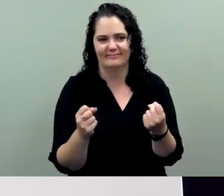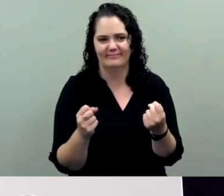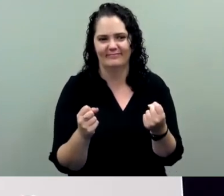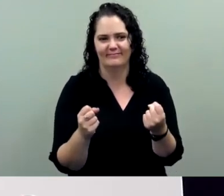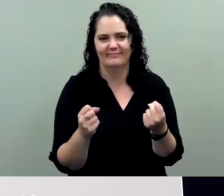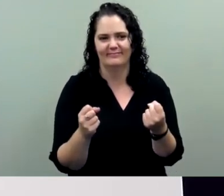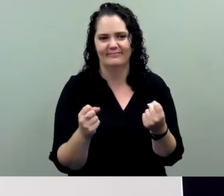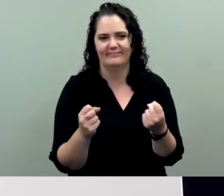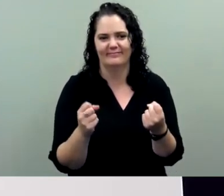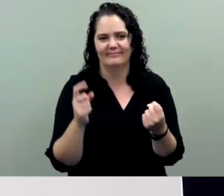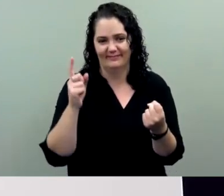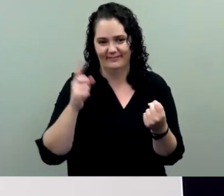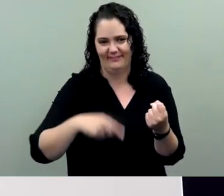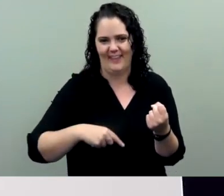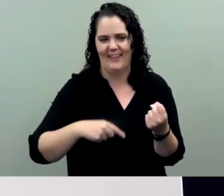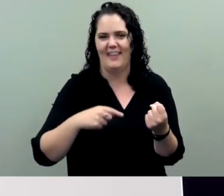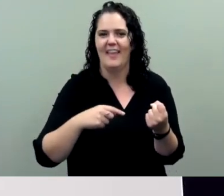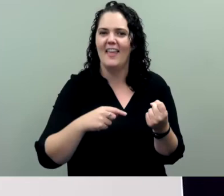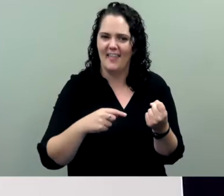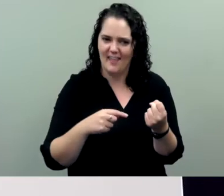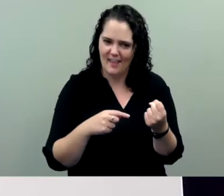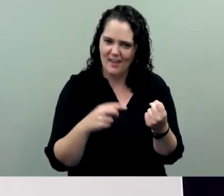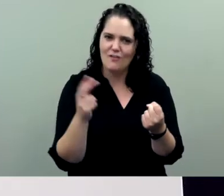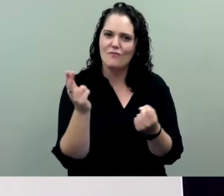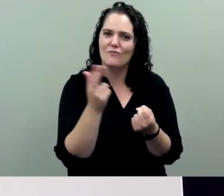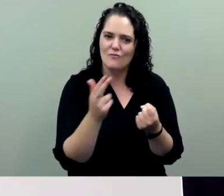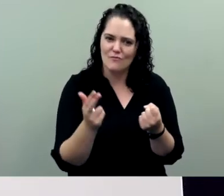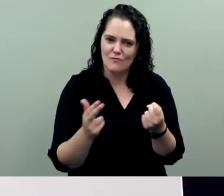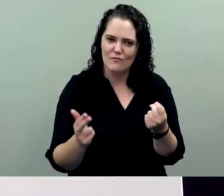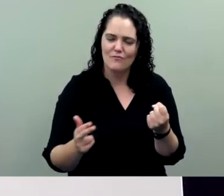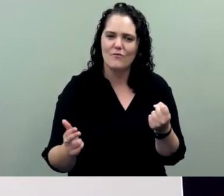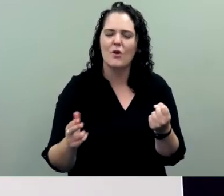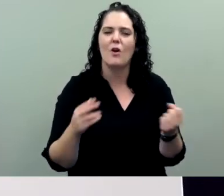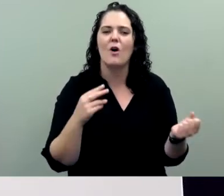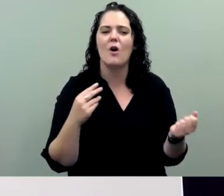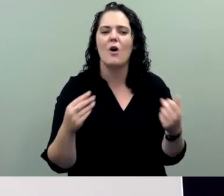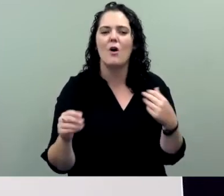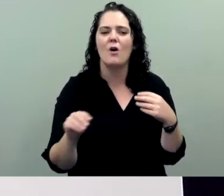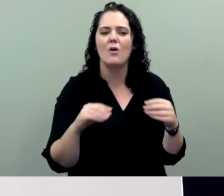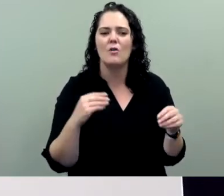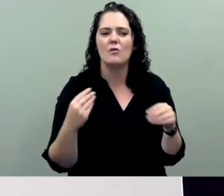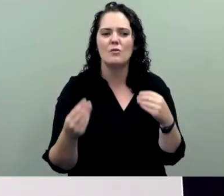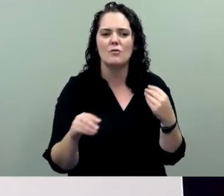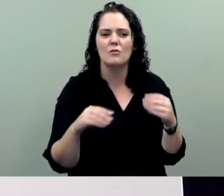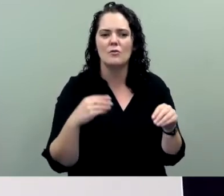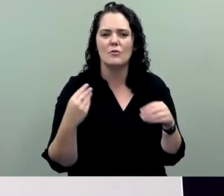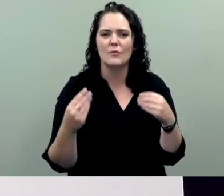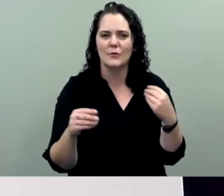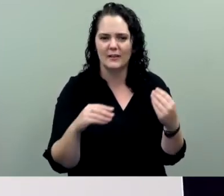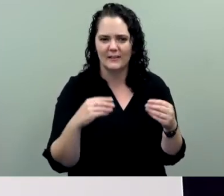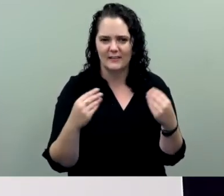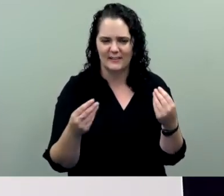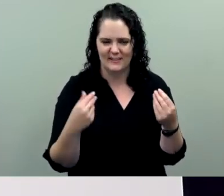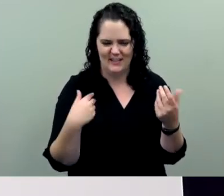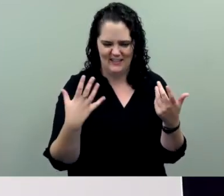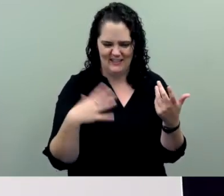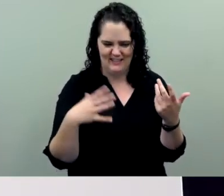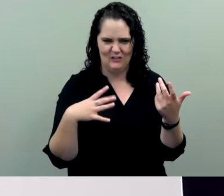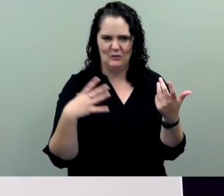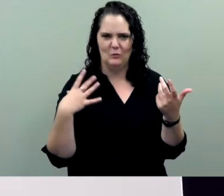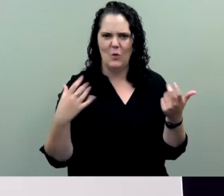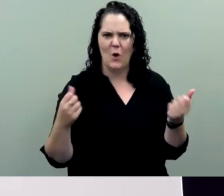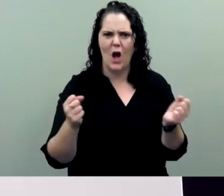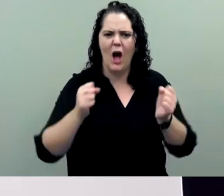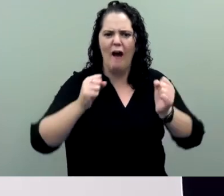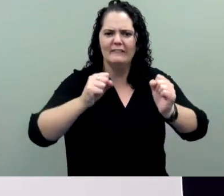drawing there with my wrist, keeping it really, really quick and loose. In fact, I've gotta move a little bit closer to my board and get up over it. Looking